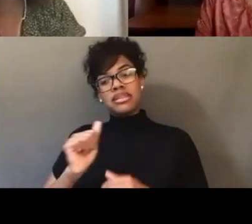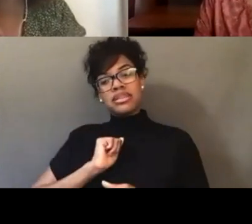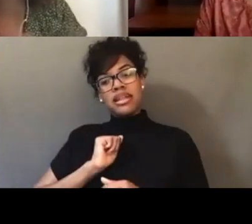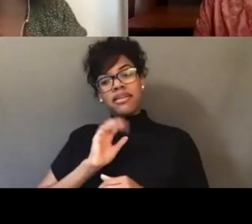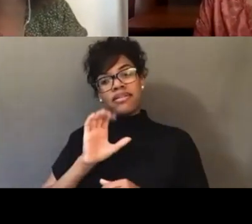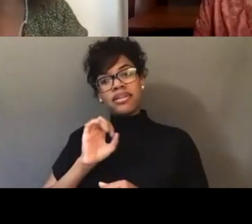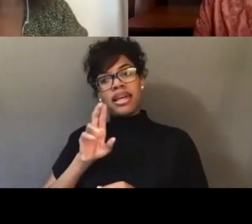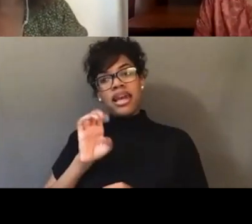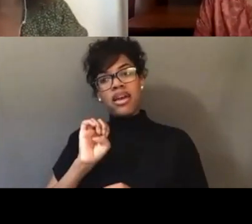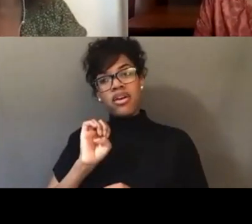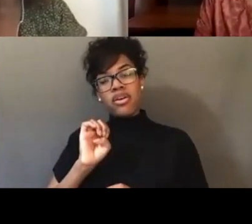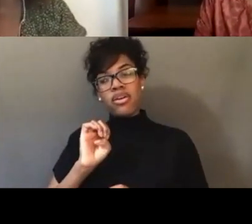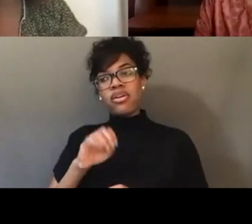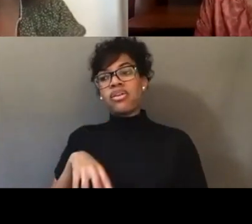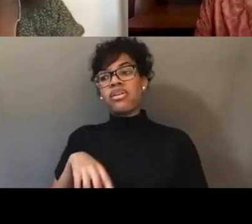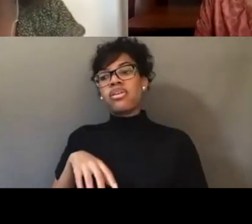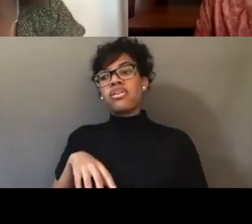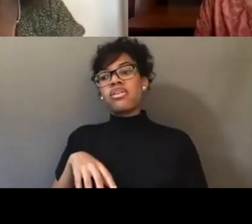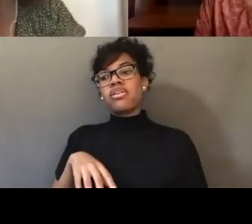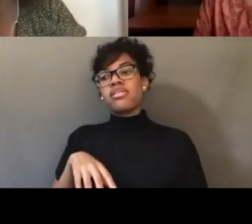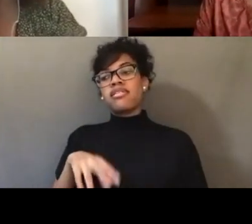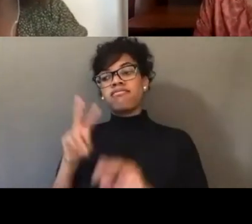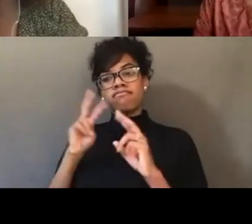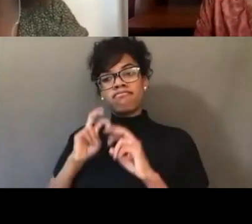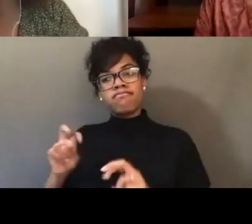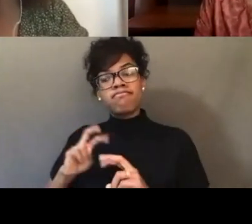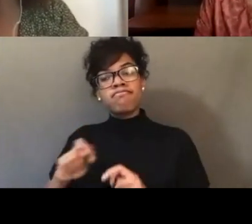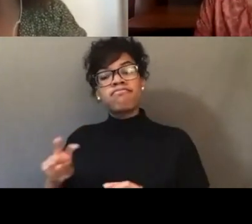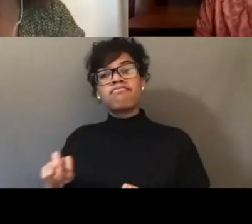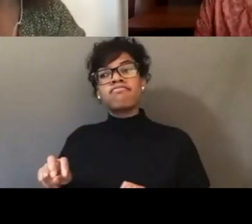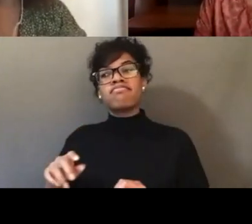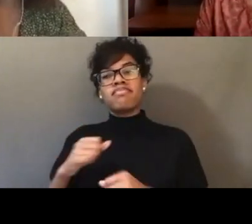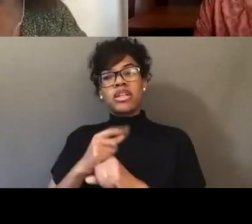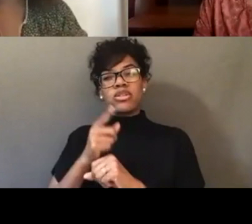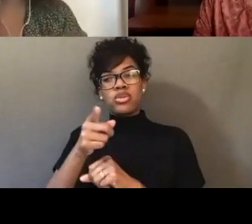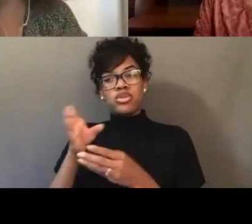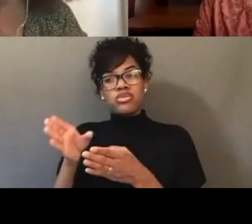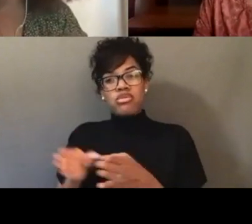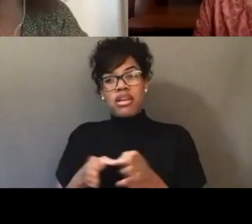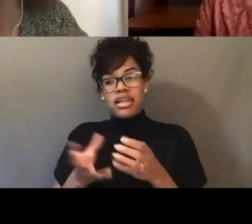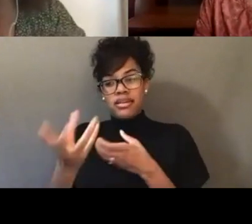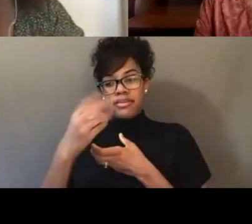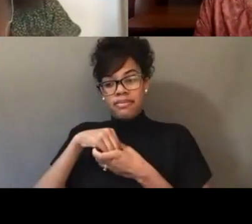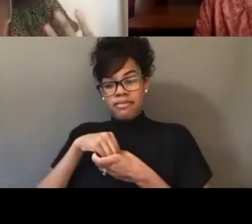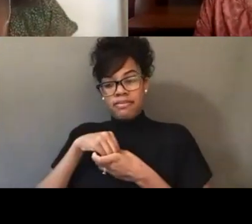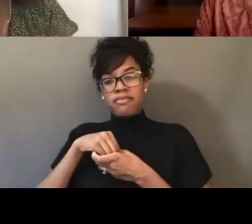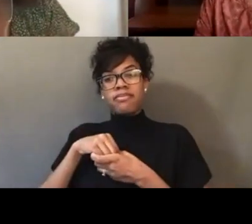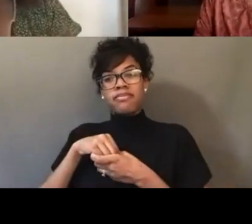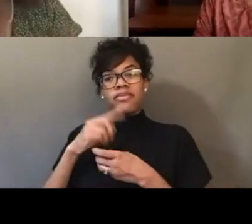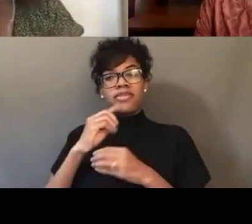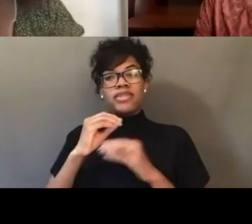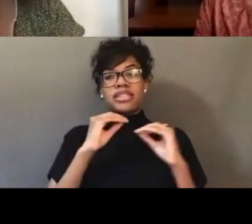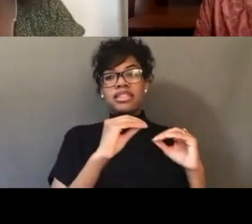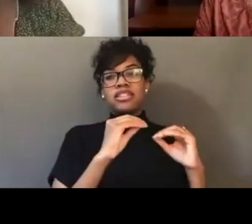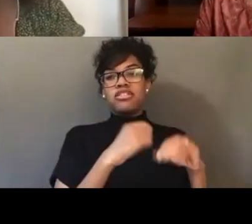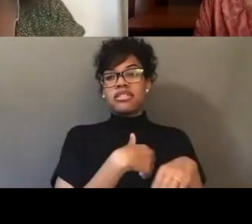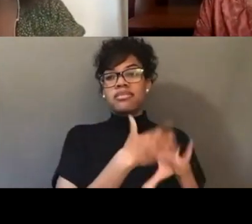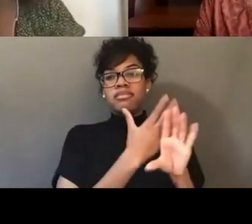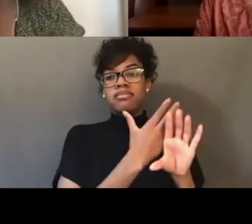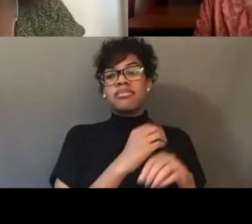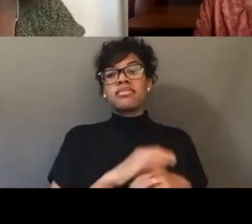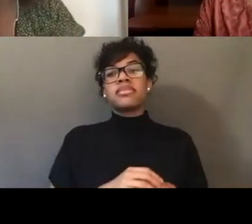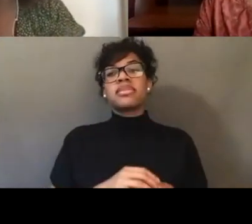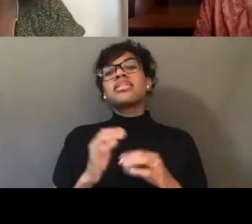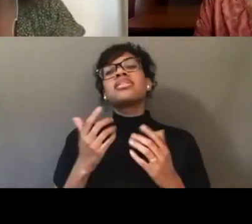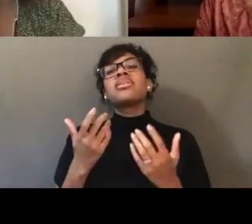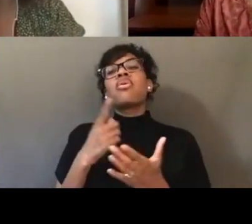And so what strategies might you offer folks to give to new teachers, to continuing teachers, to care